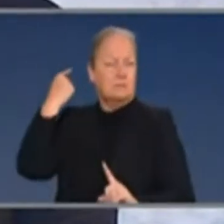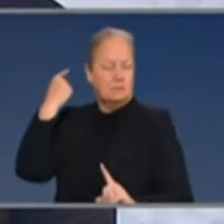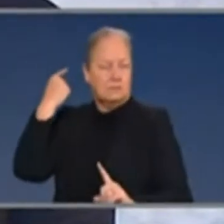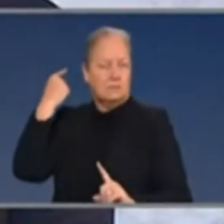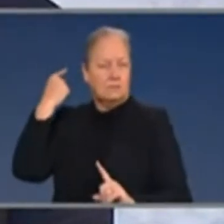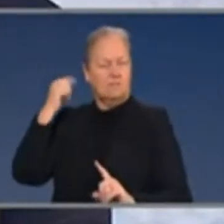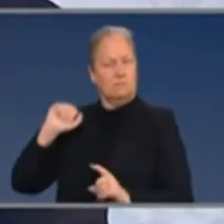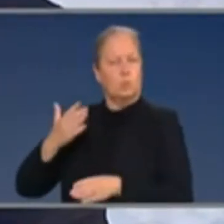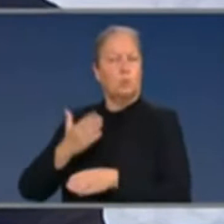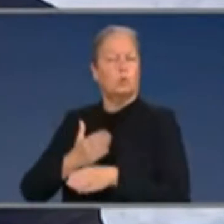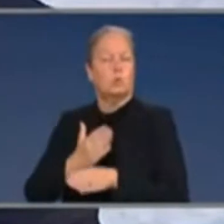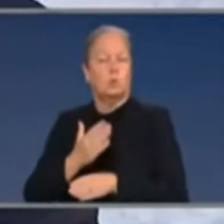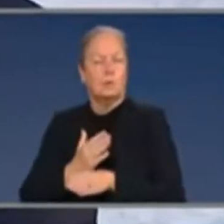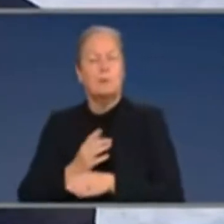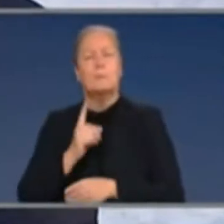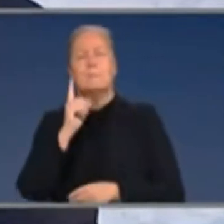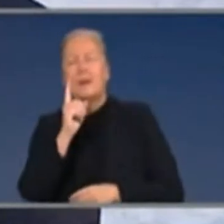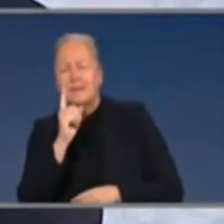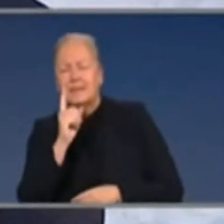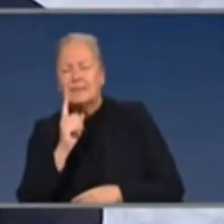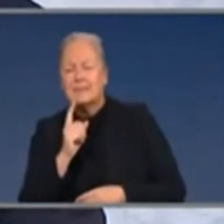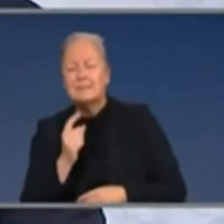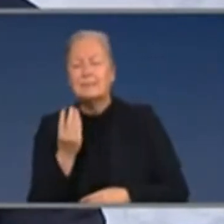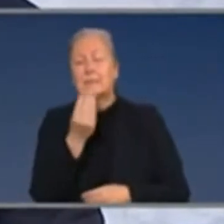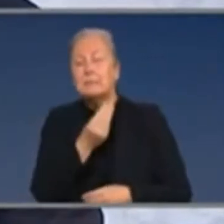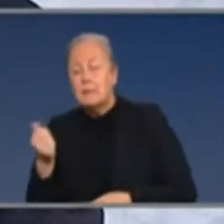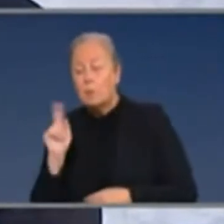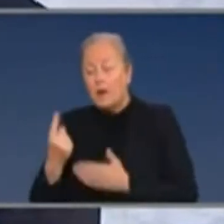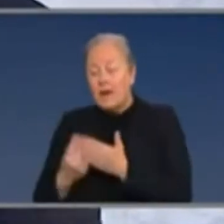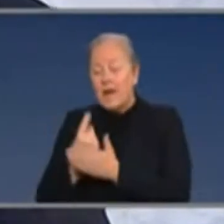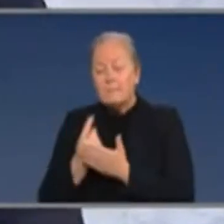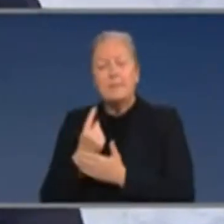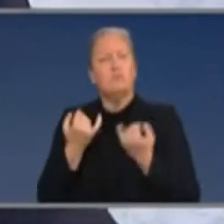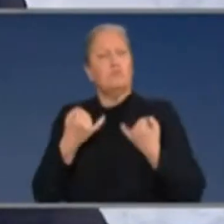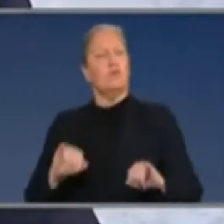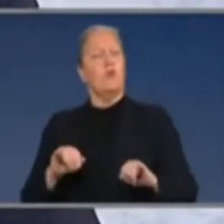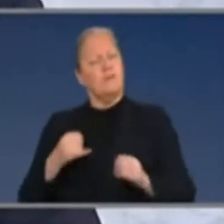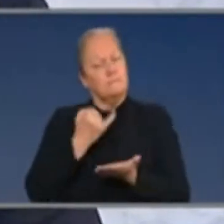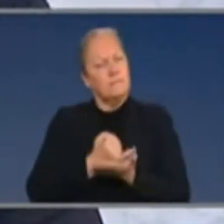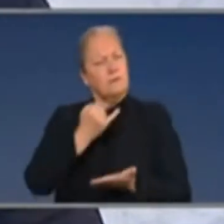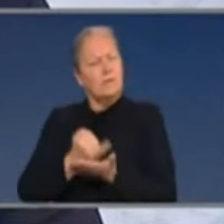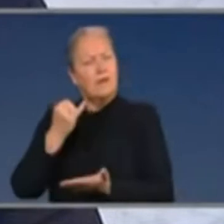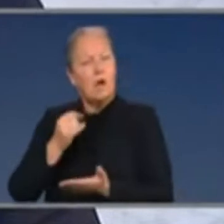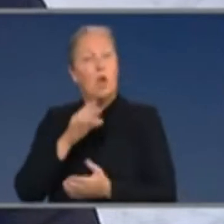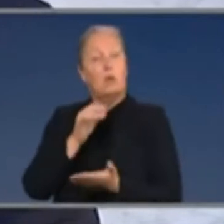innocently, there were elements of how that was done which was misguided. That's not a criticism. That is a learning